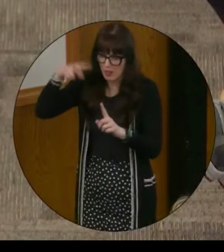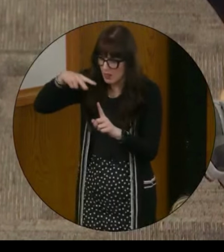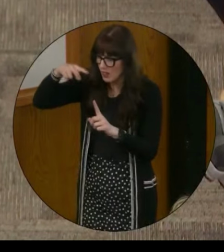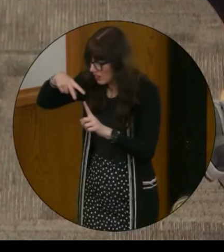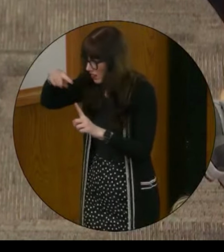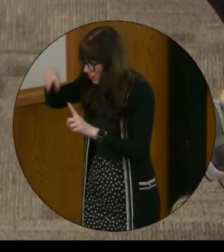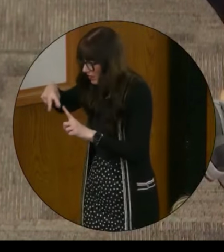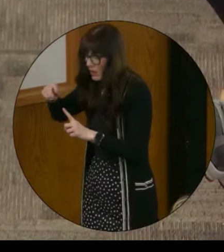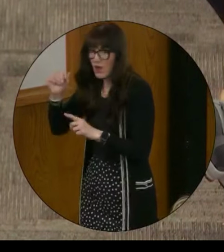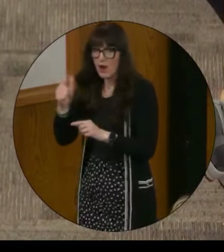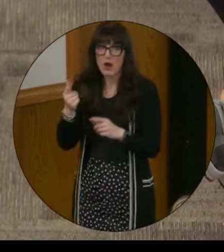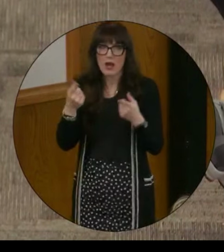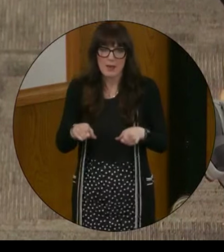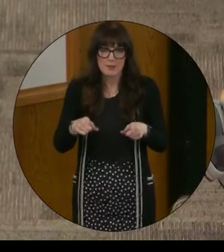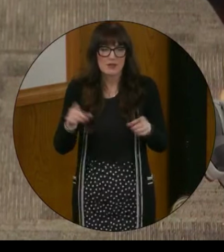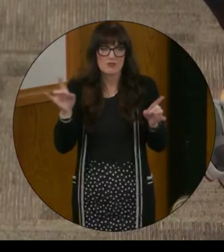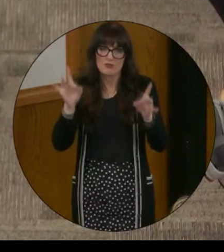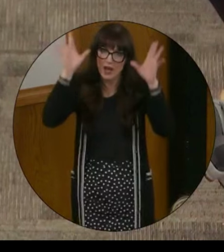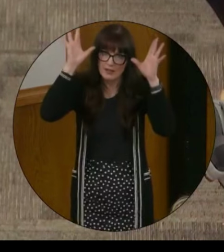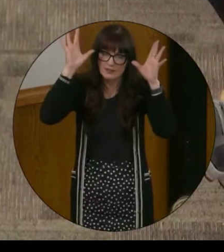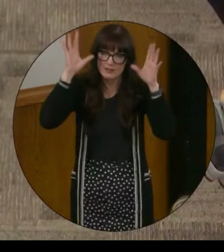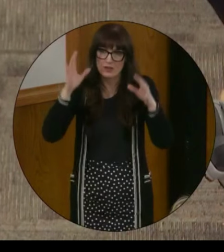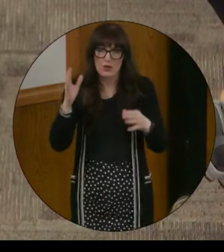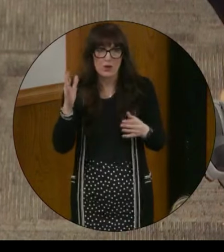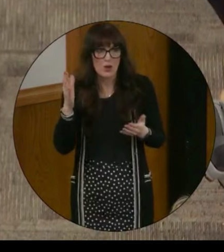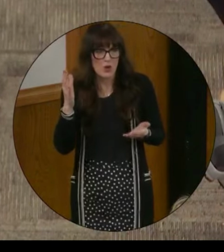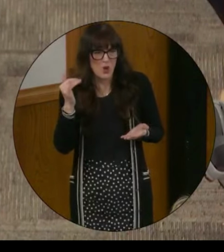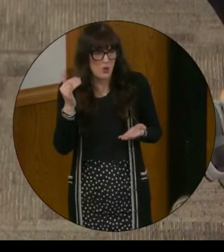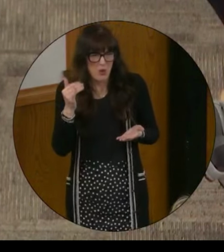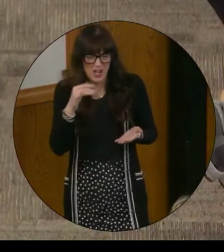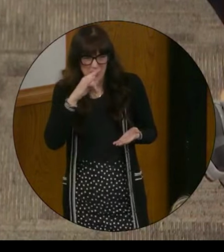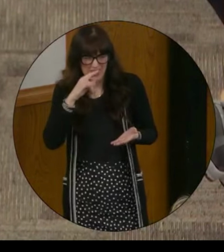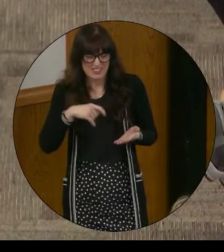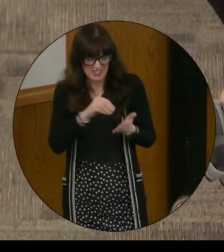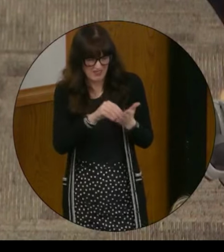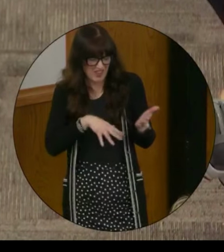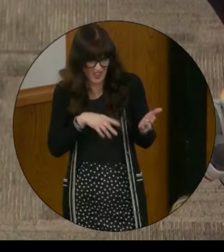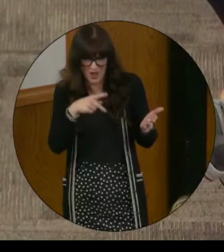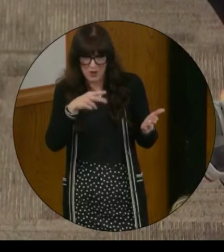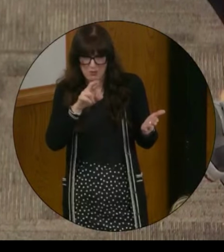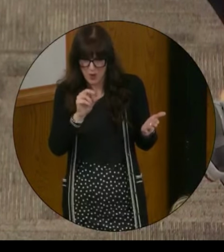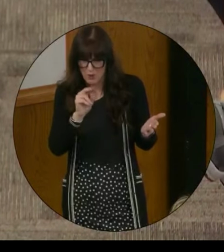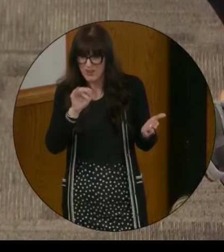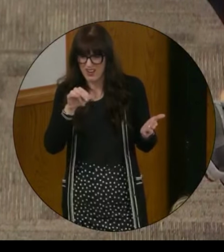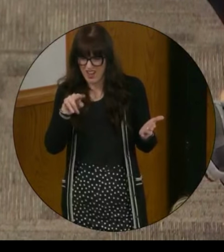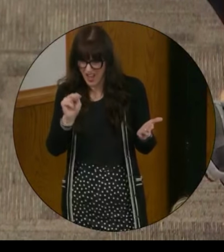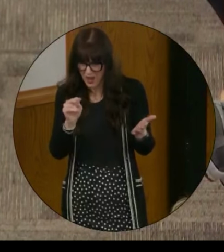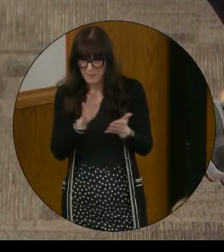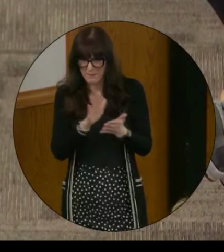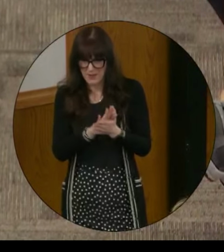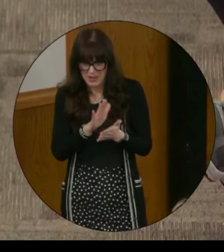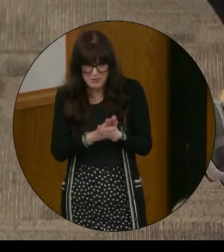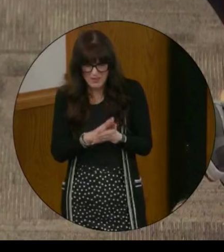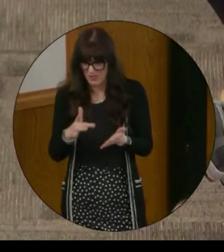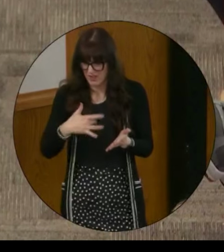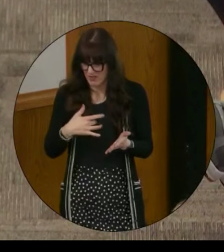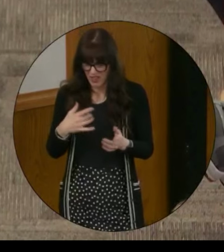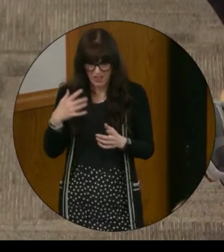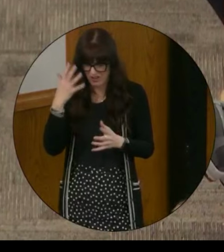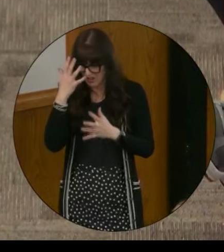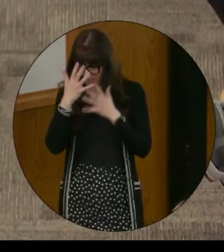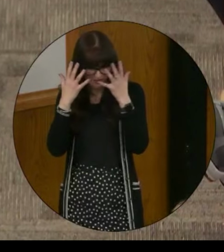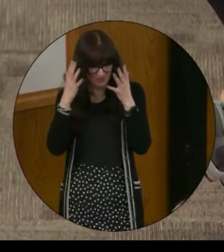violence. Why did our kids have to fill out pronoun papers to find out they were confused and to be preyed on? Our kids